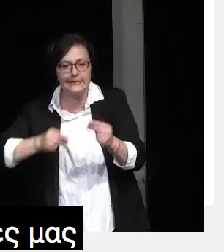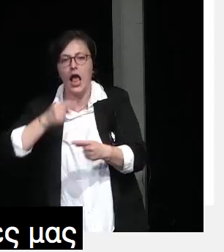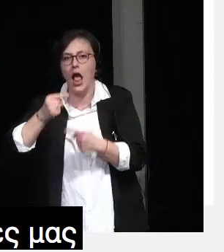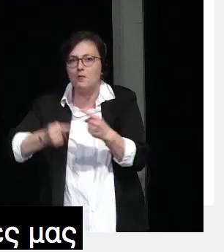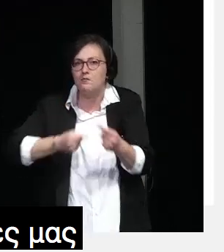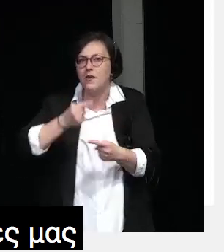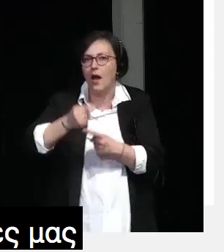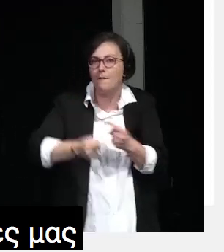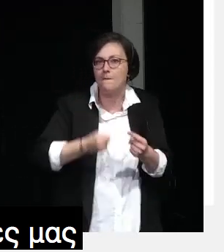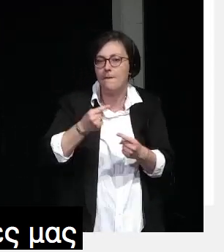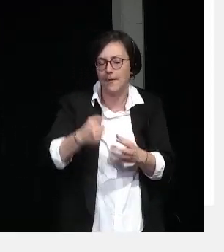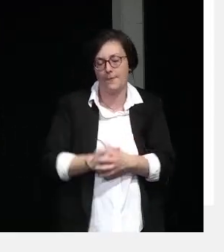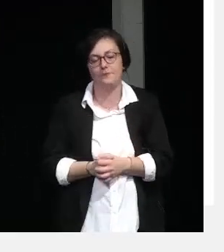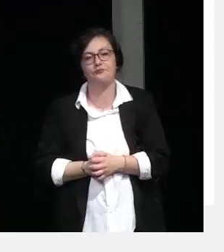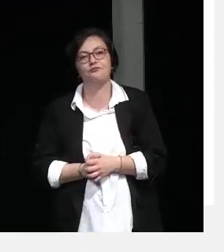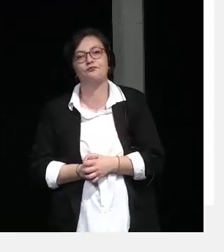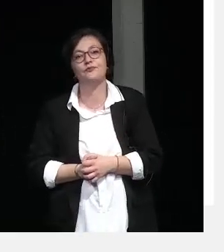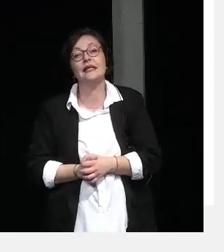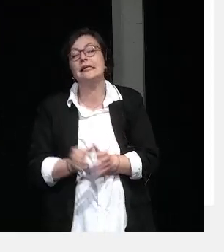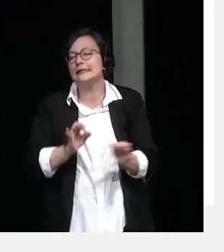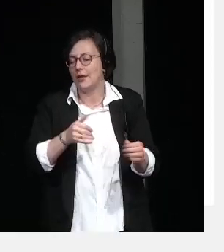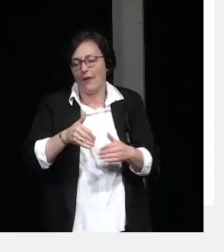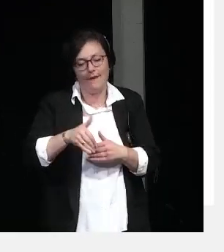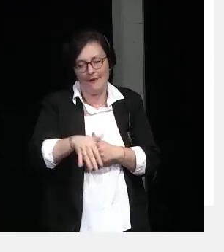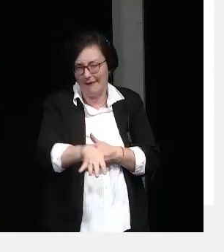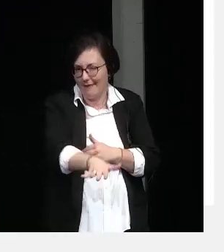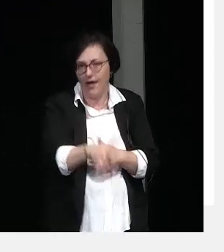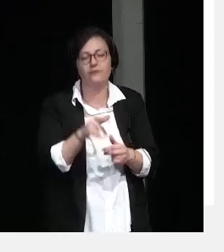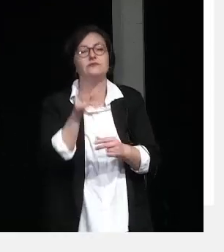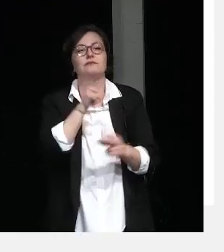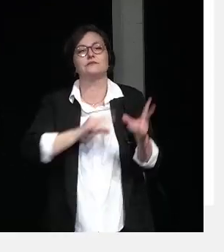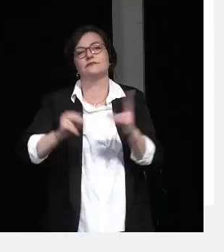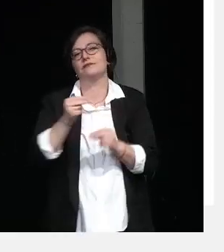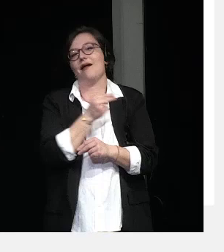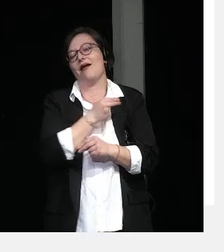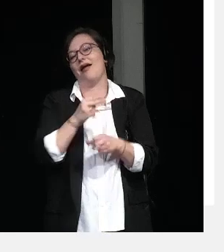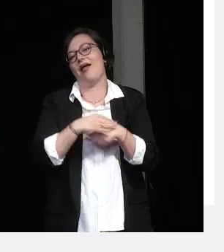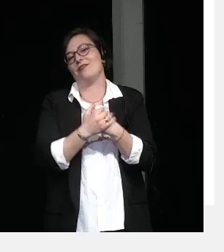guests to this panel, which are